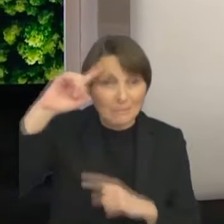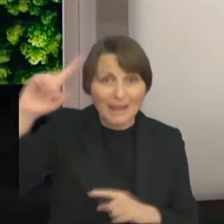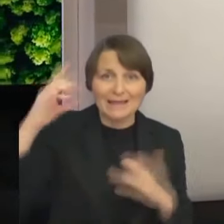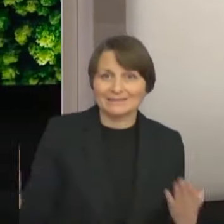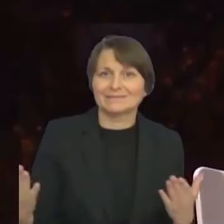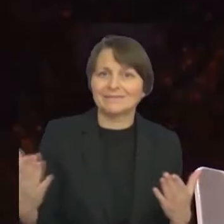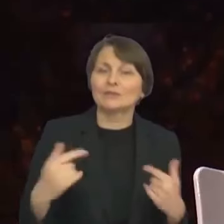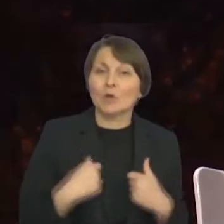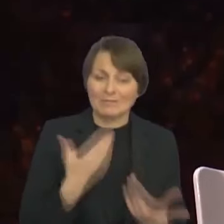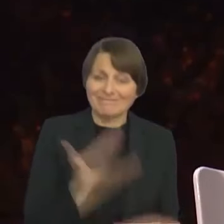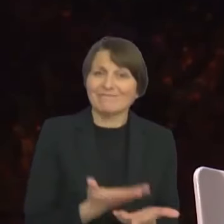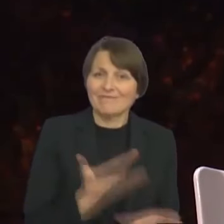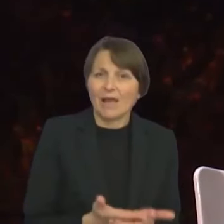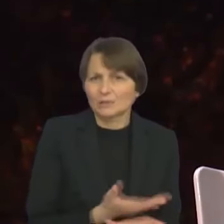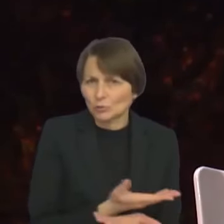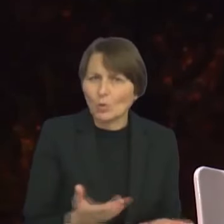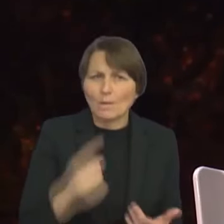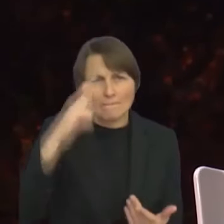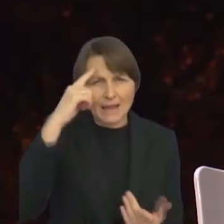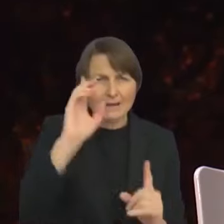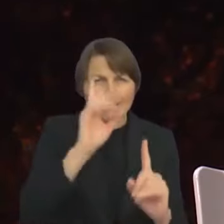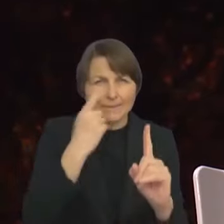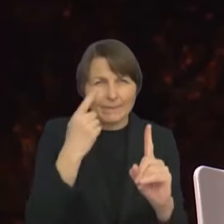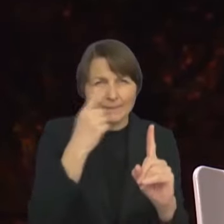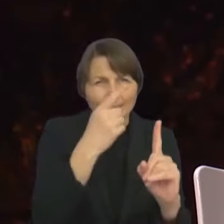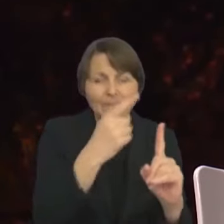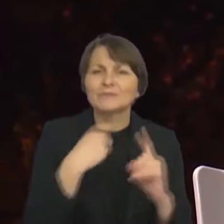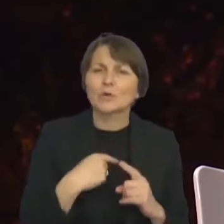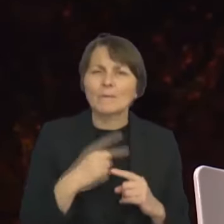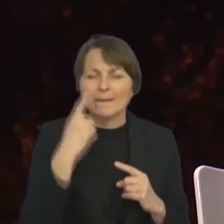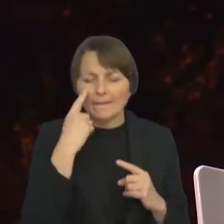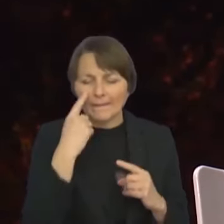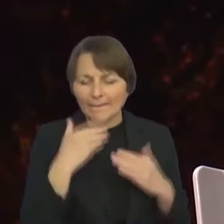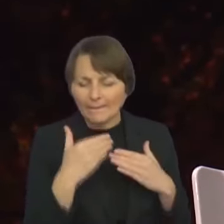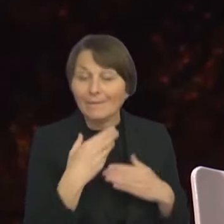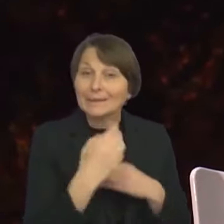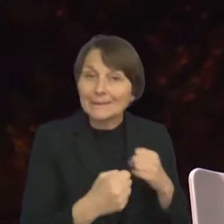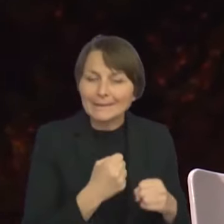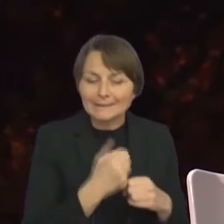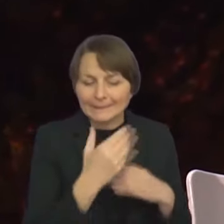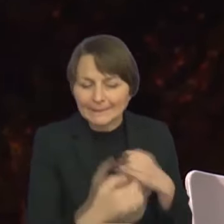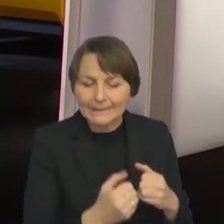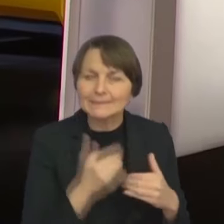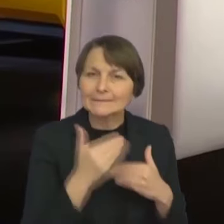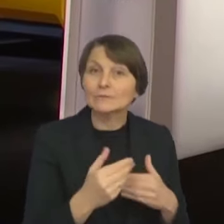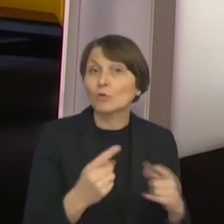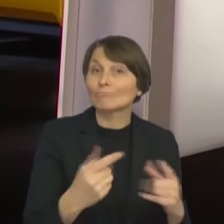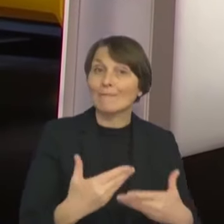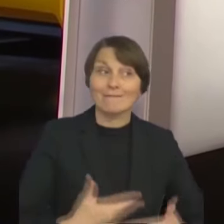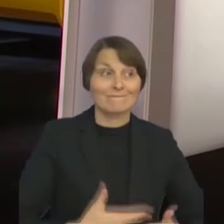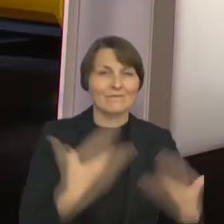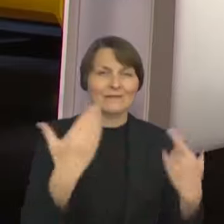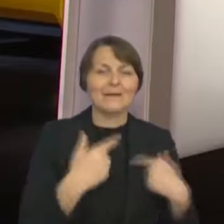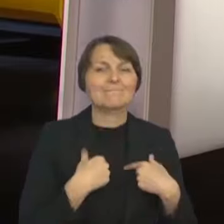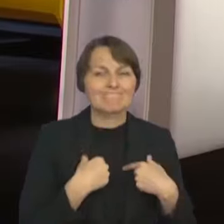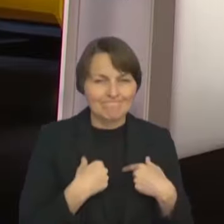plan. You have to look at the years to come, and every single day you try and add a little brick to the